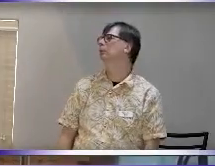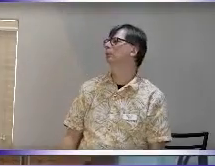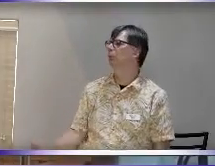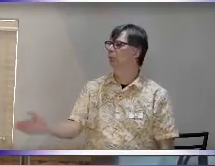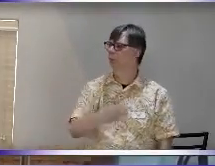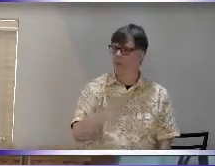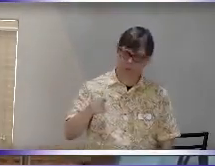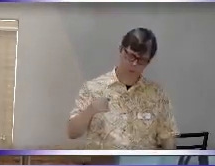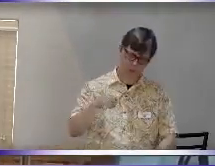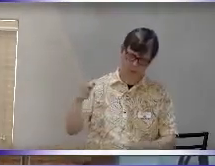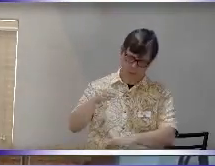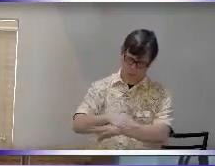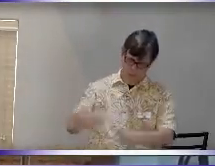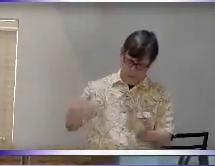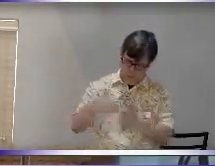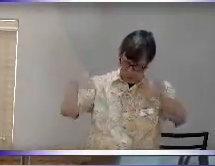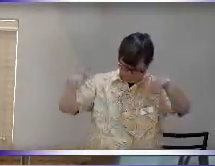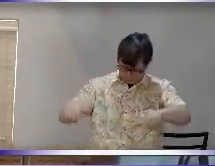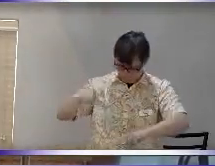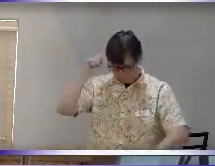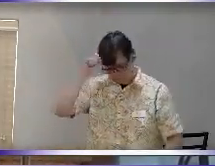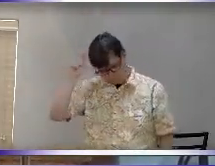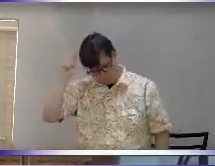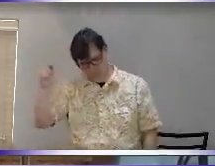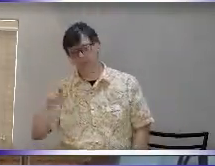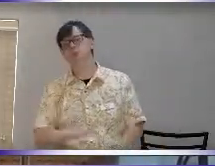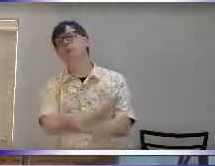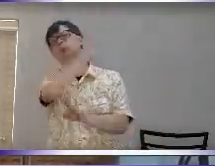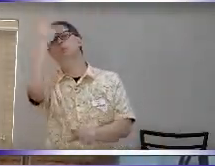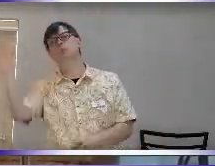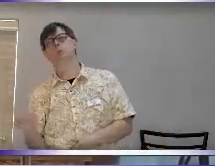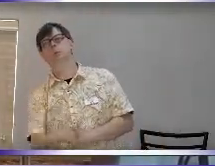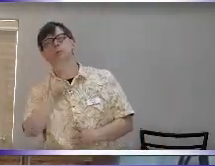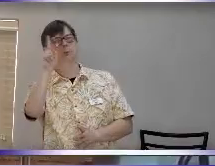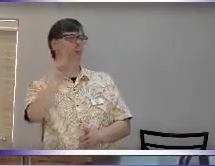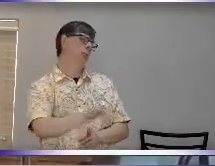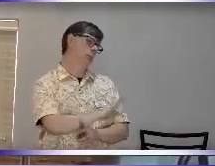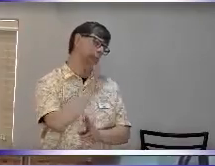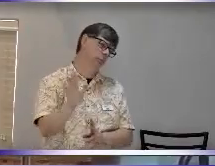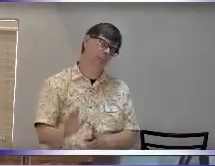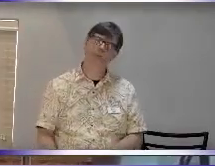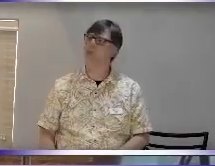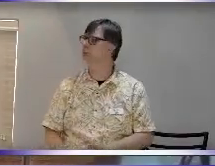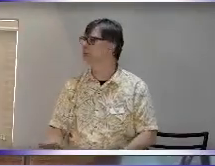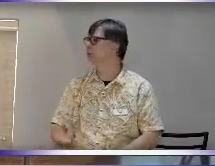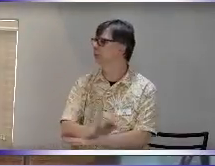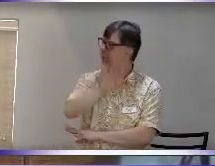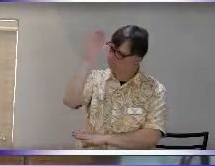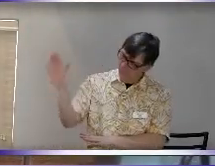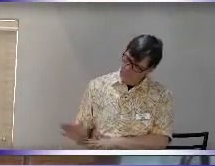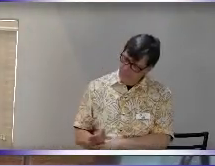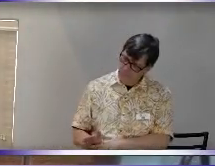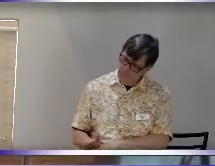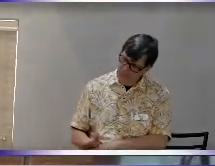to replace that idea with wholeness, oneness, perfection, not perfect like in, you